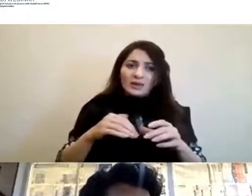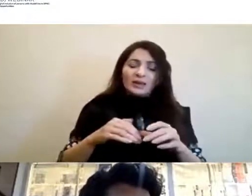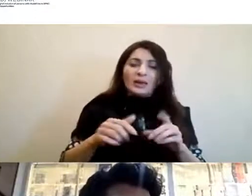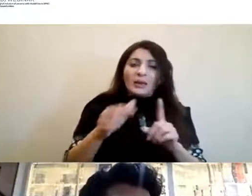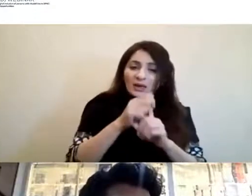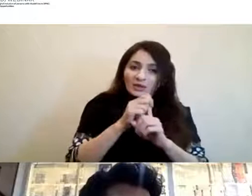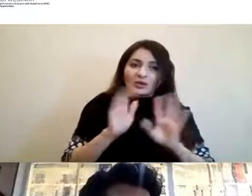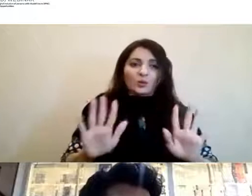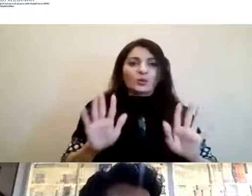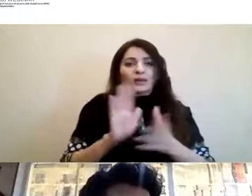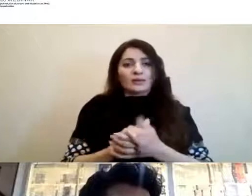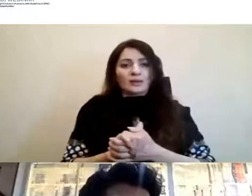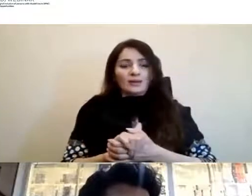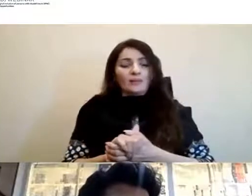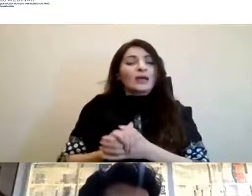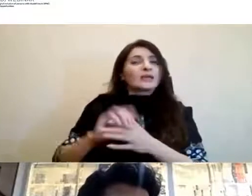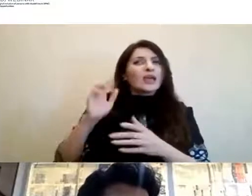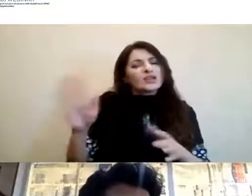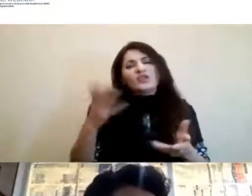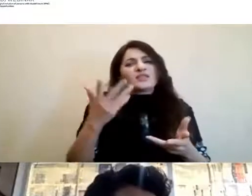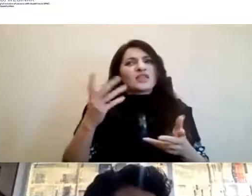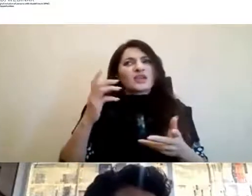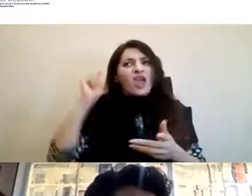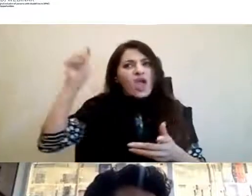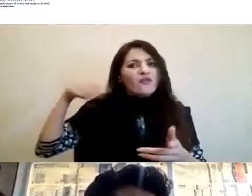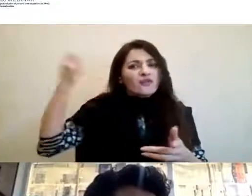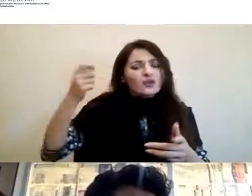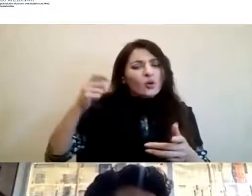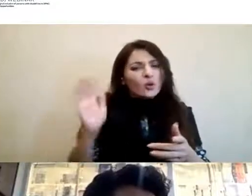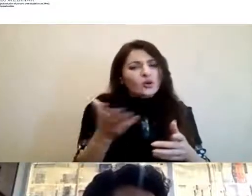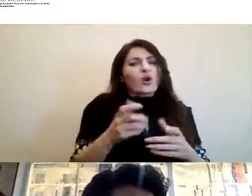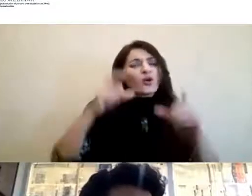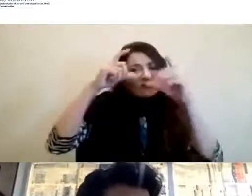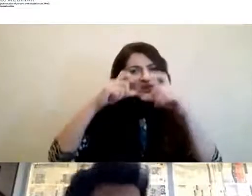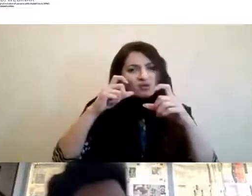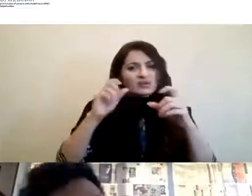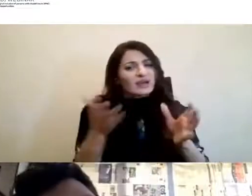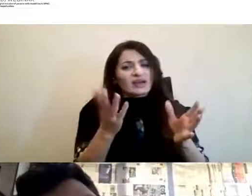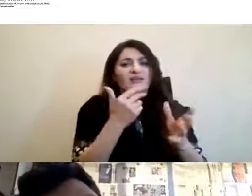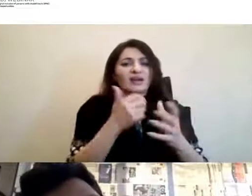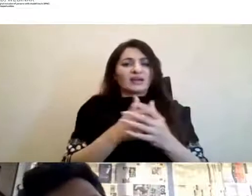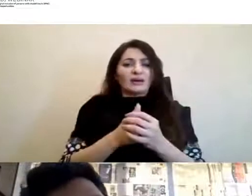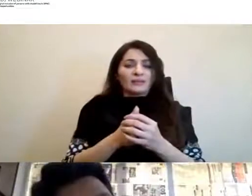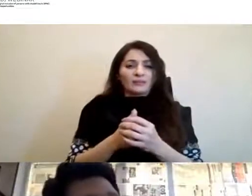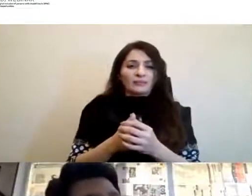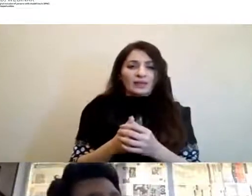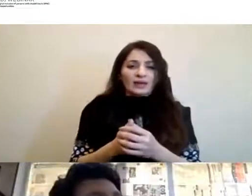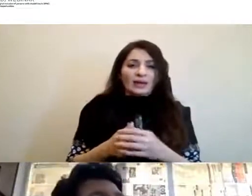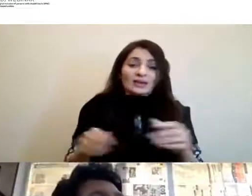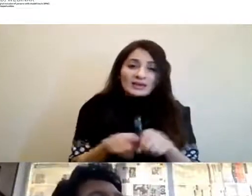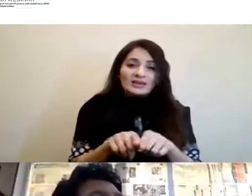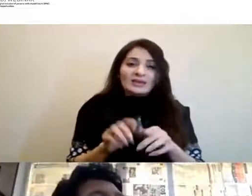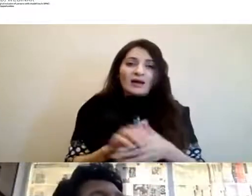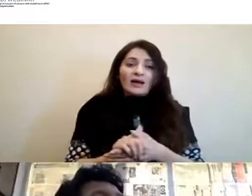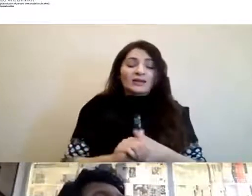the accessibility of videos and photos on our platform, as well as significant efforts through